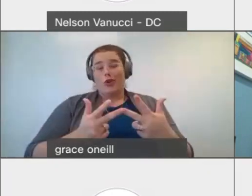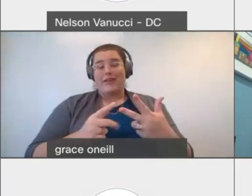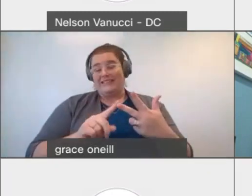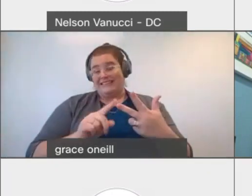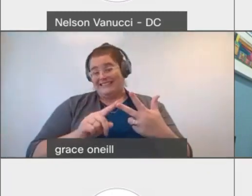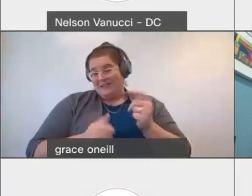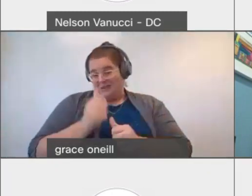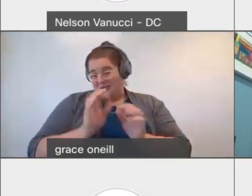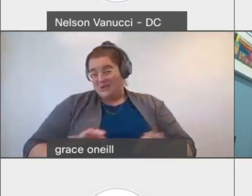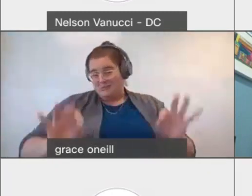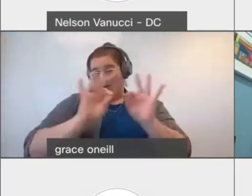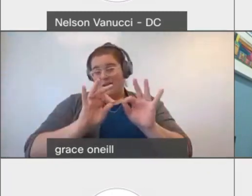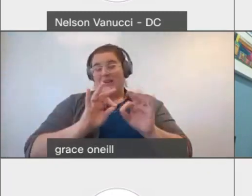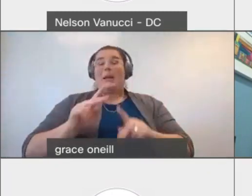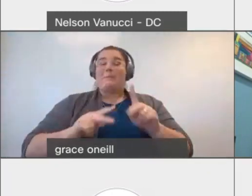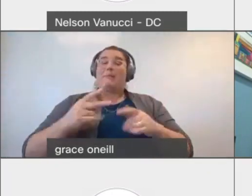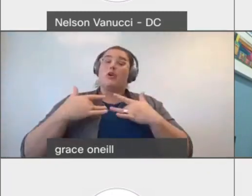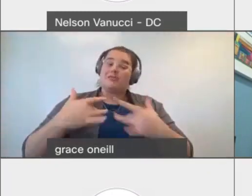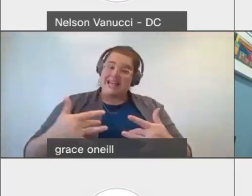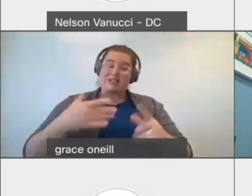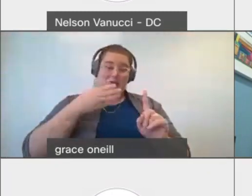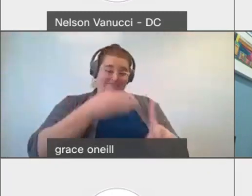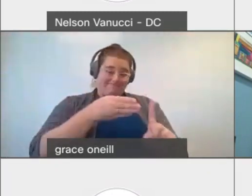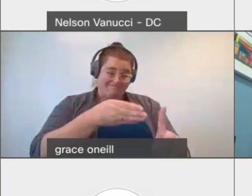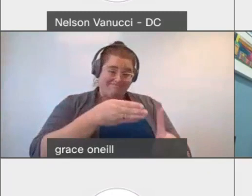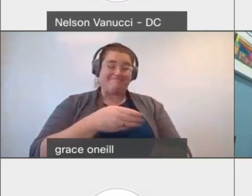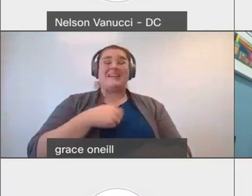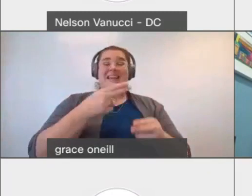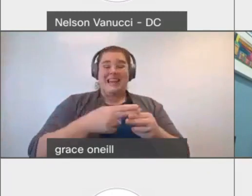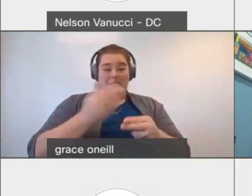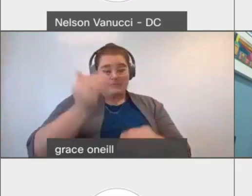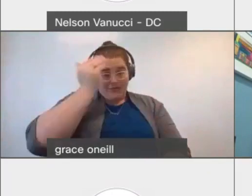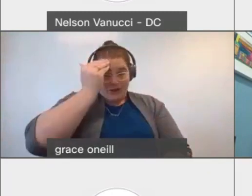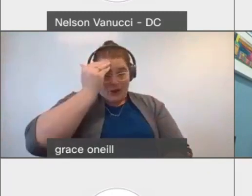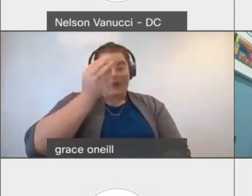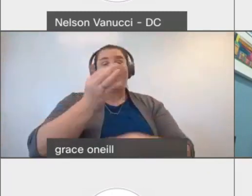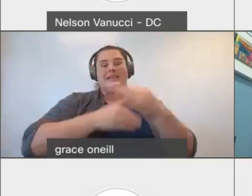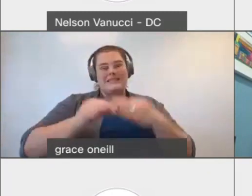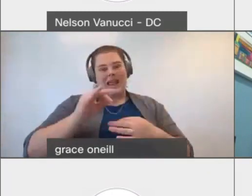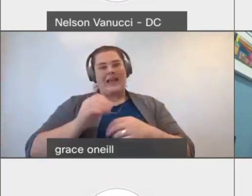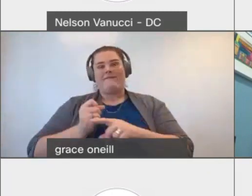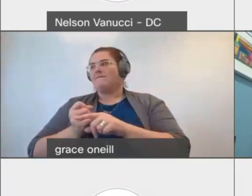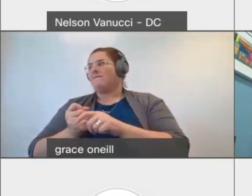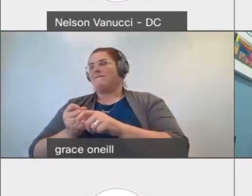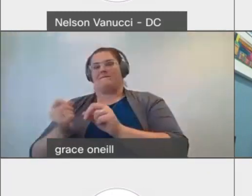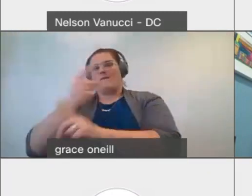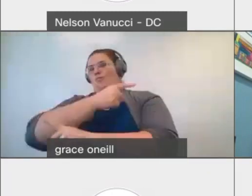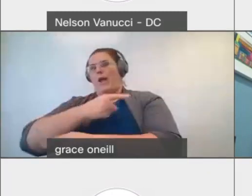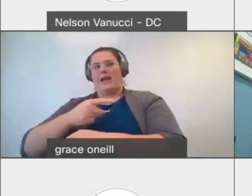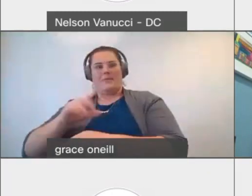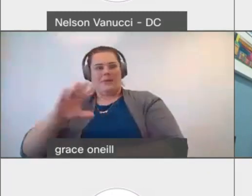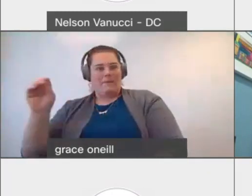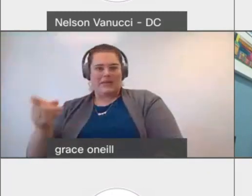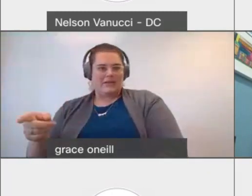people gravitate to Wendy's, McDonald's, and Burger King over Winslow's hamburgers because they have